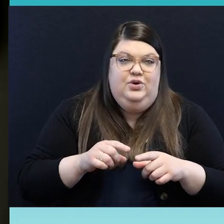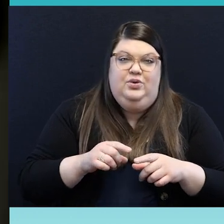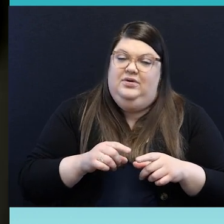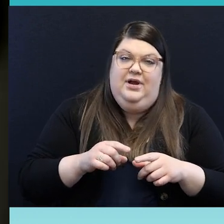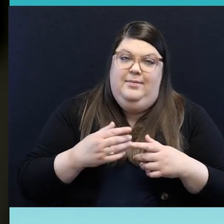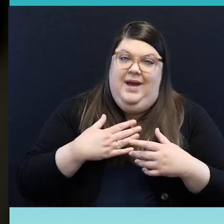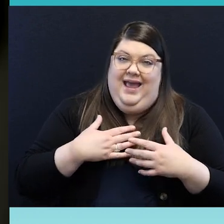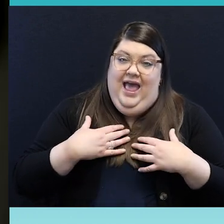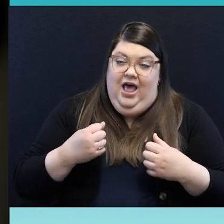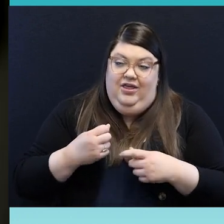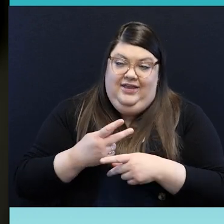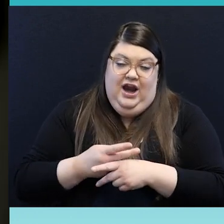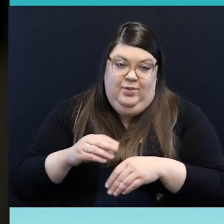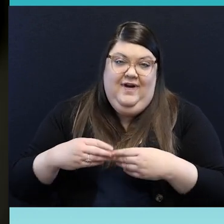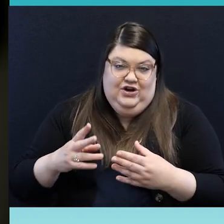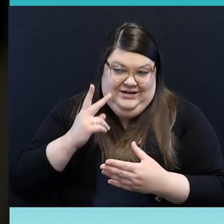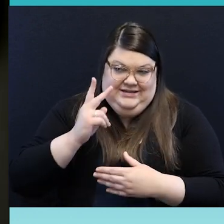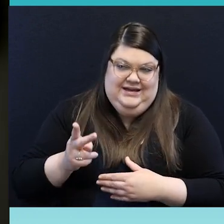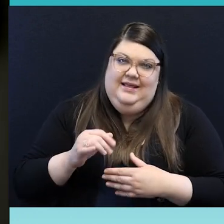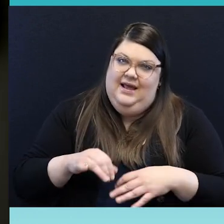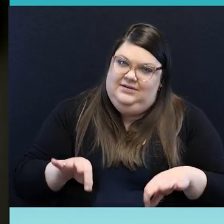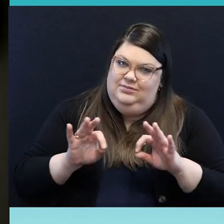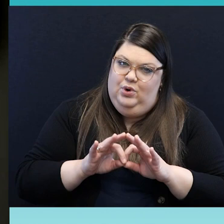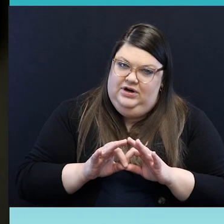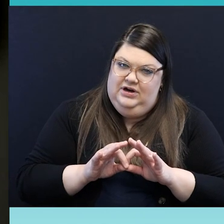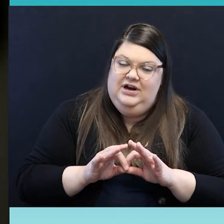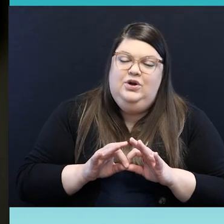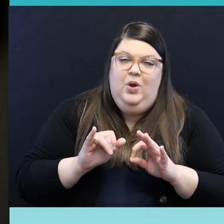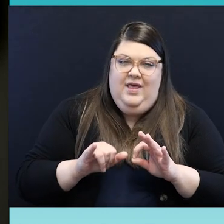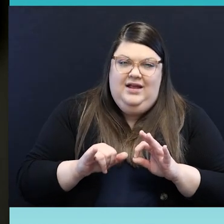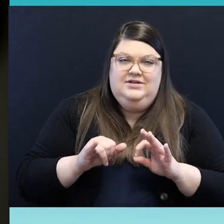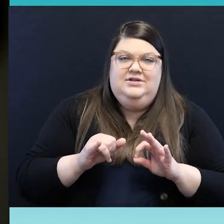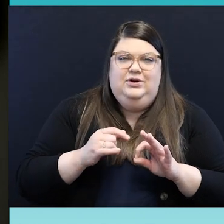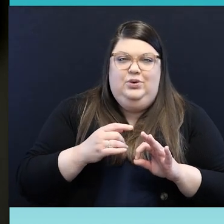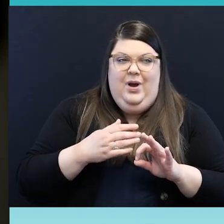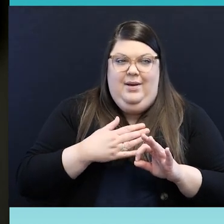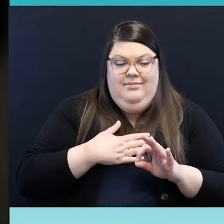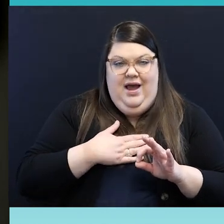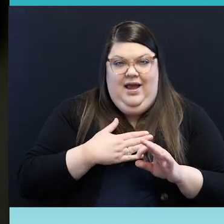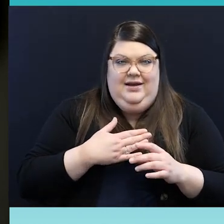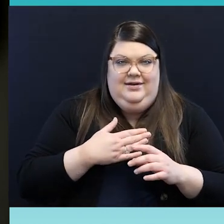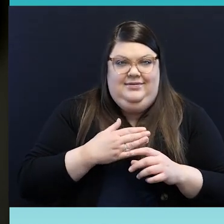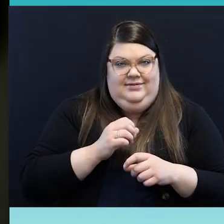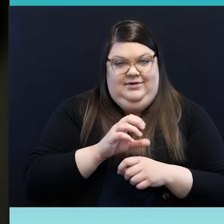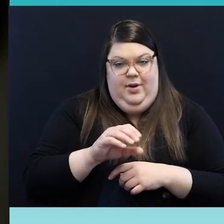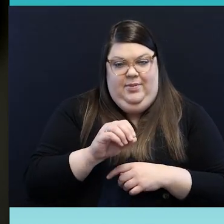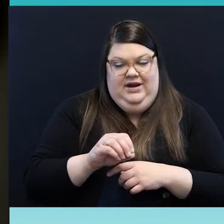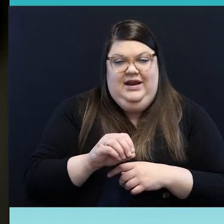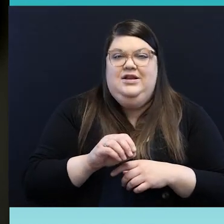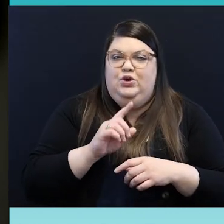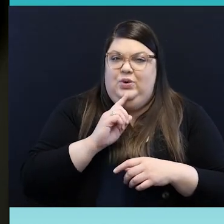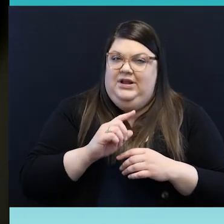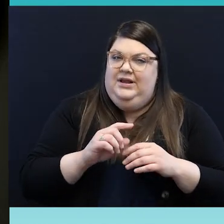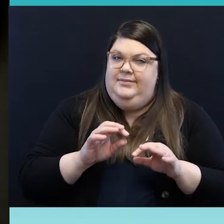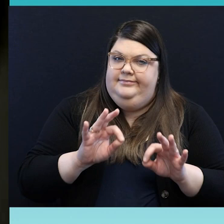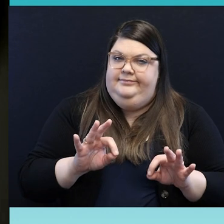that's what brings me to this work, and the company Contextor and the AZHDR is really the mainstay here in Arizona to